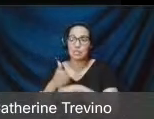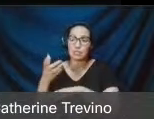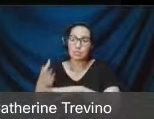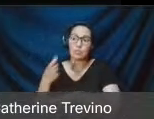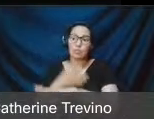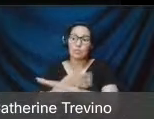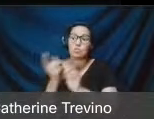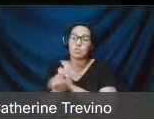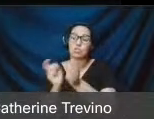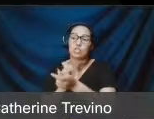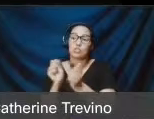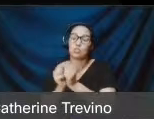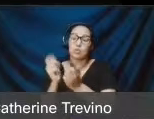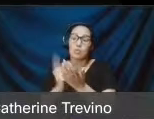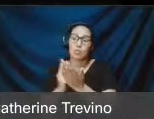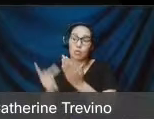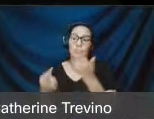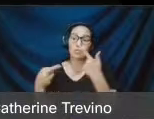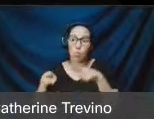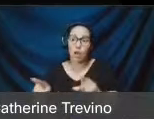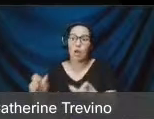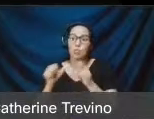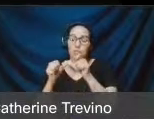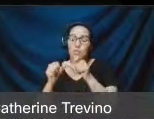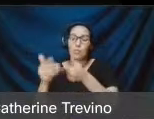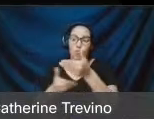changes to the program as we move forward.